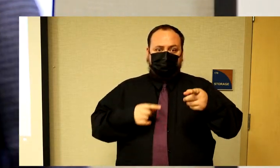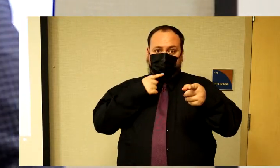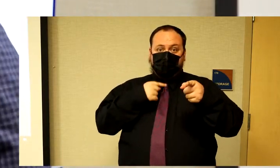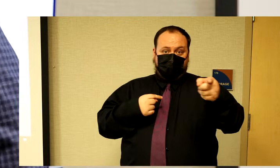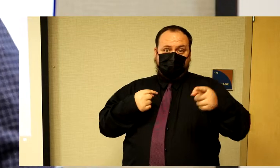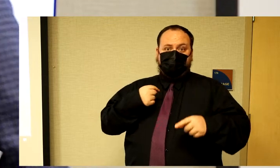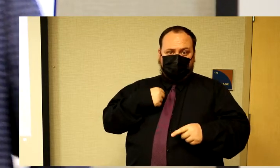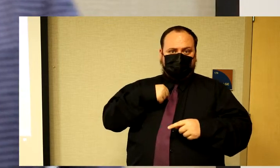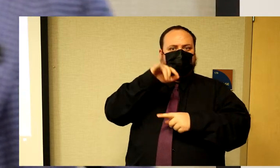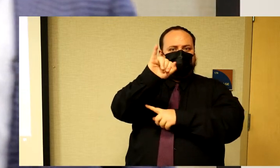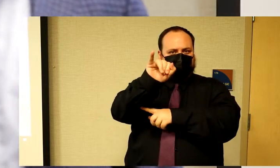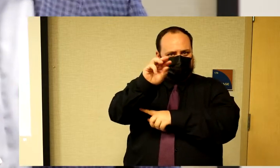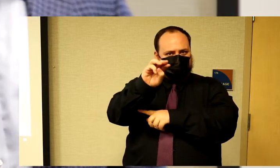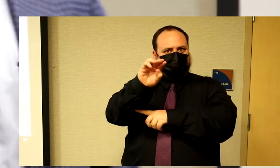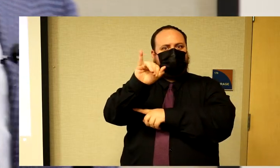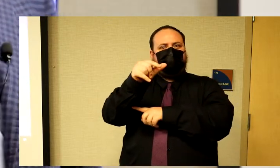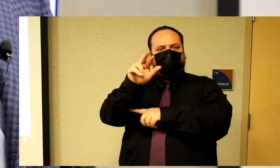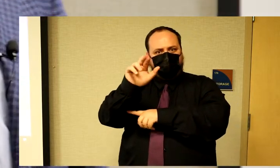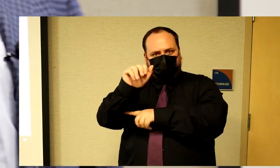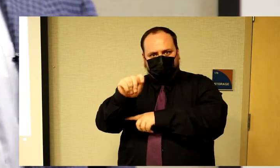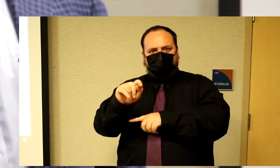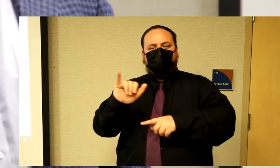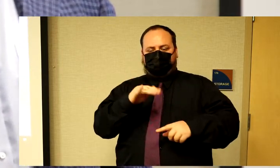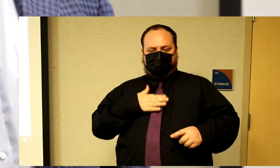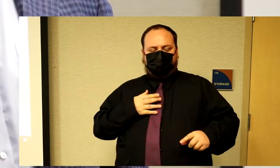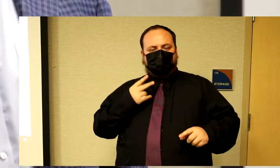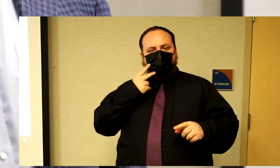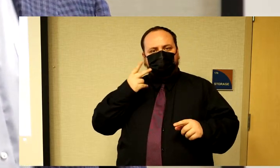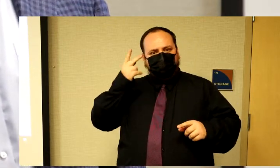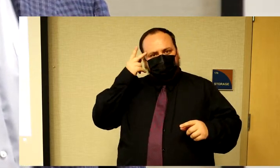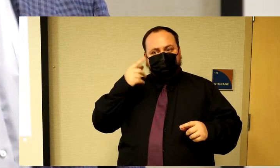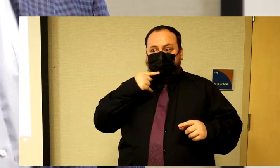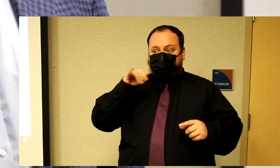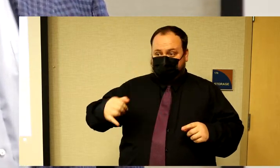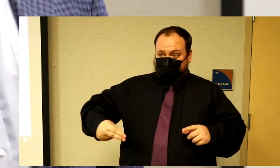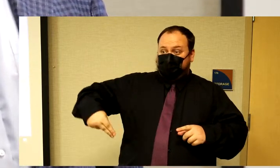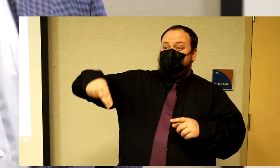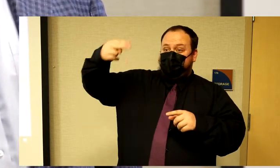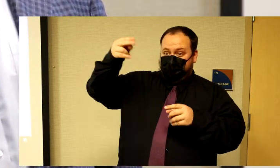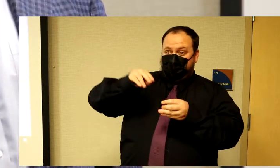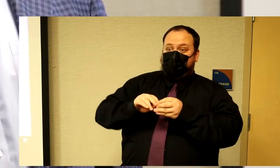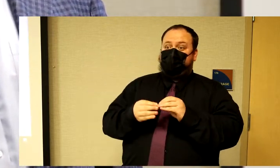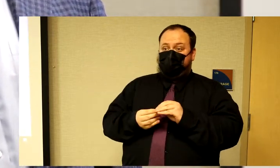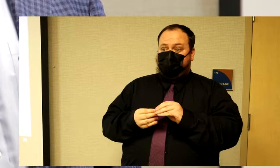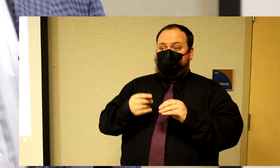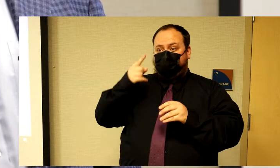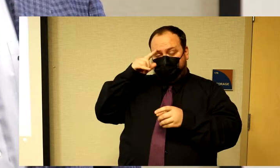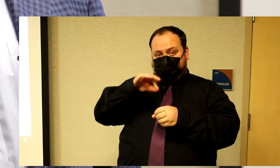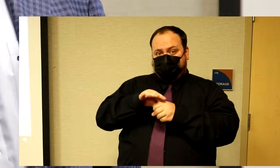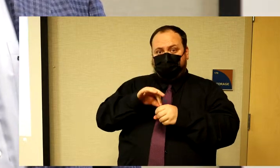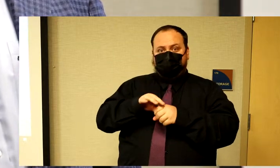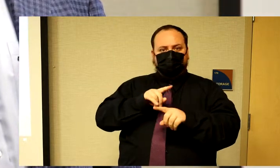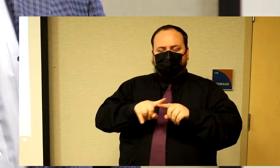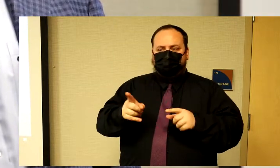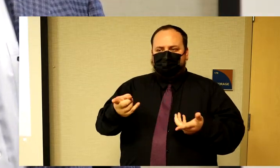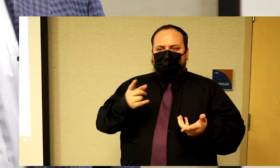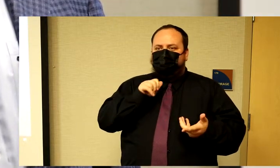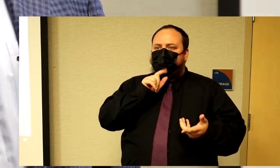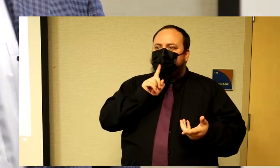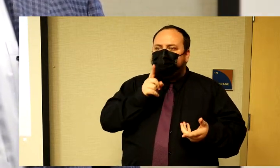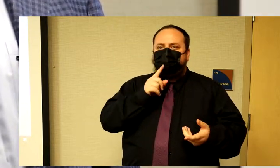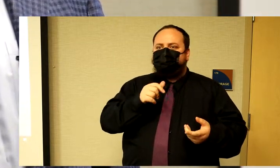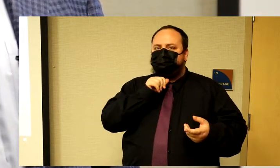an immigrant, So that's, it's a high number, but when it comes to voting, it's not going to be effective if you